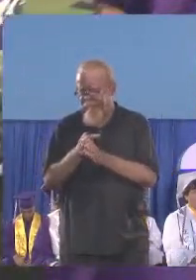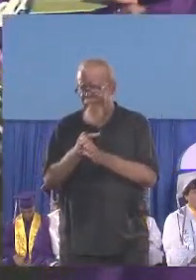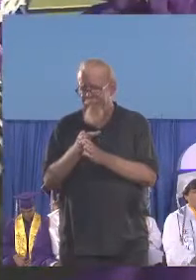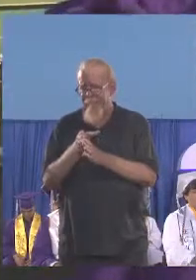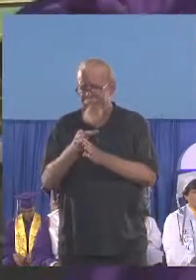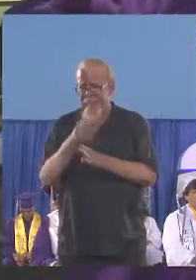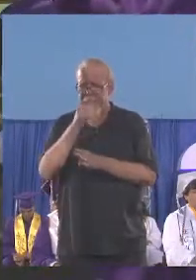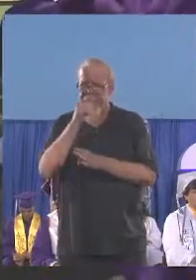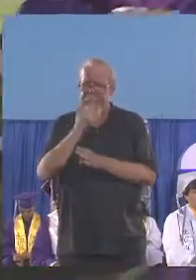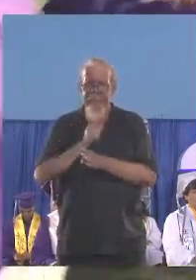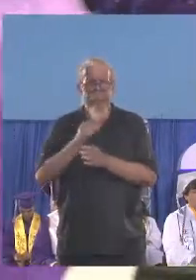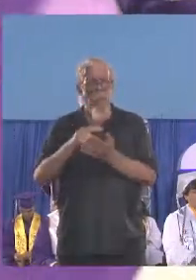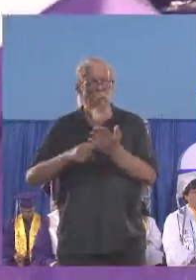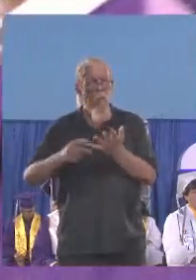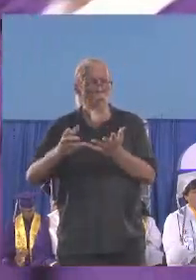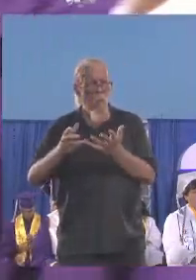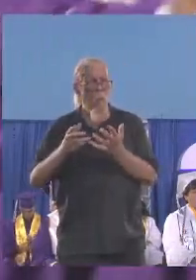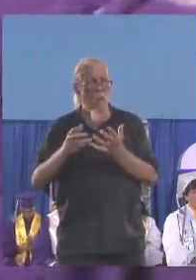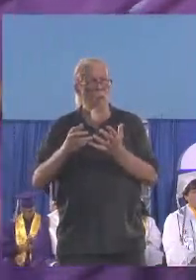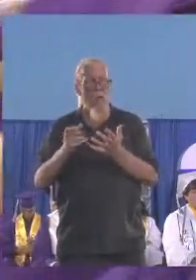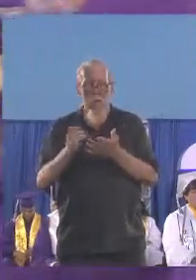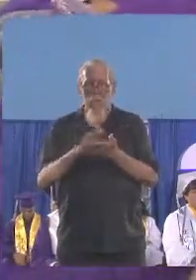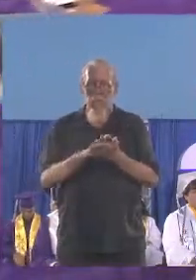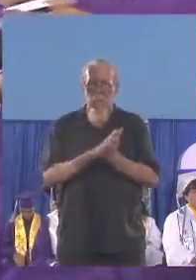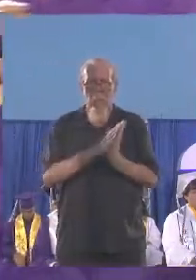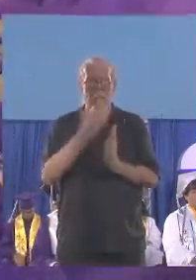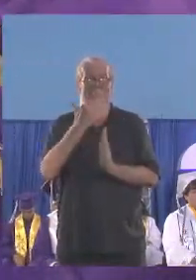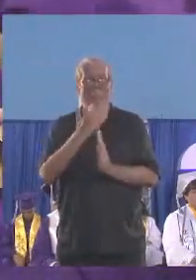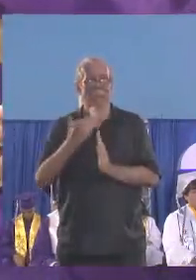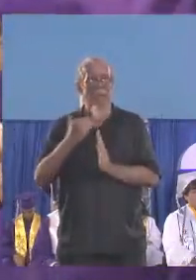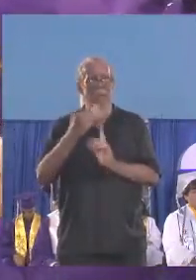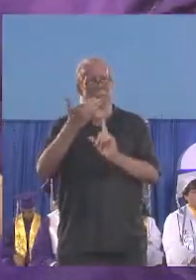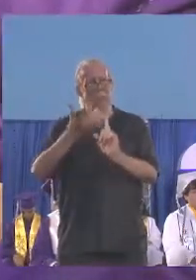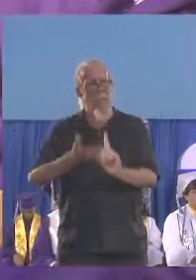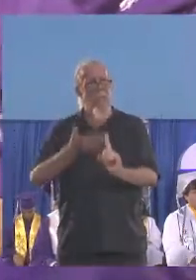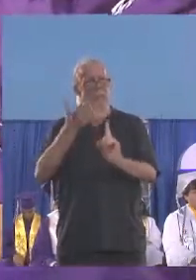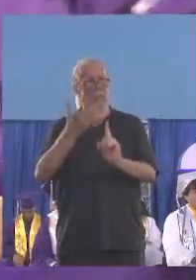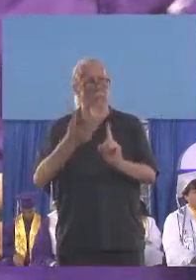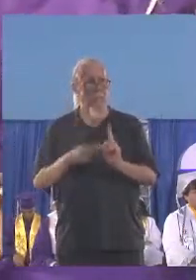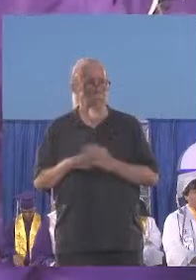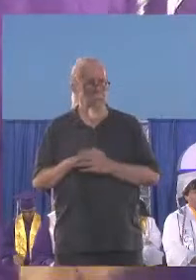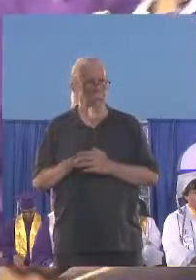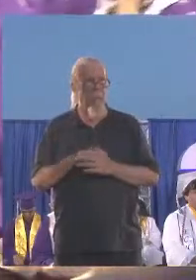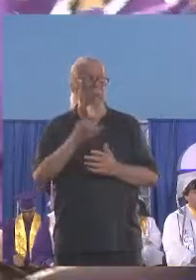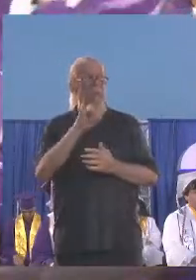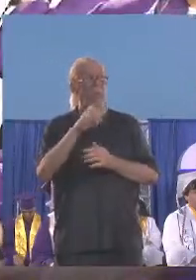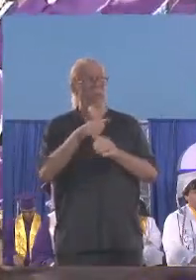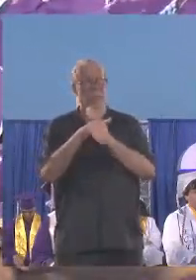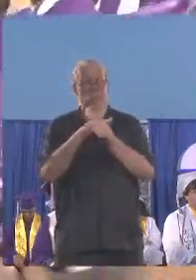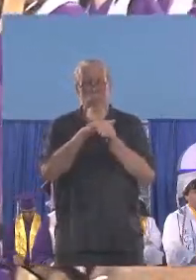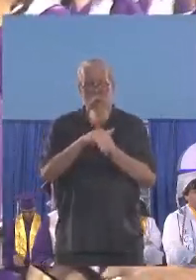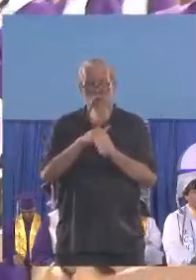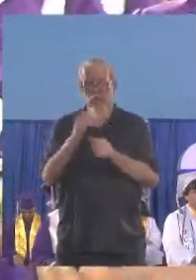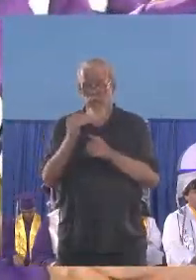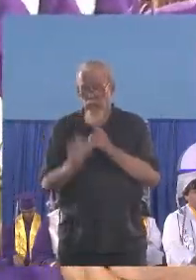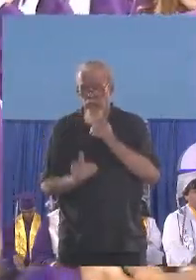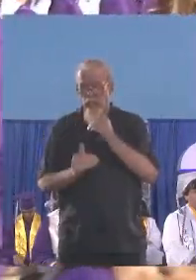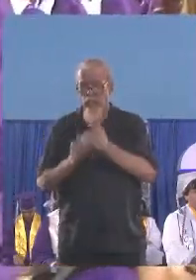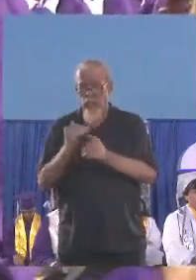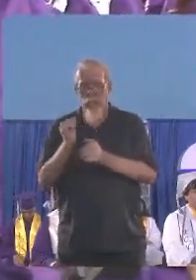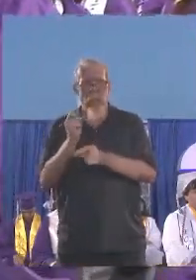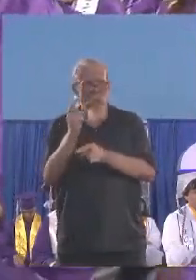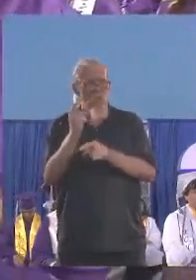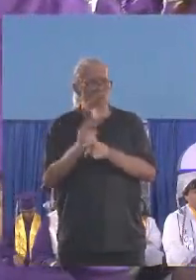in life and to being the best version of you. By doing so, you will surely be on the right